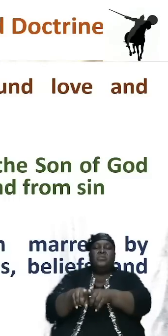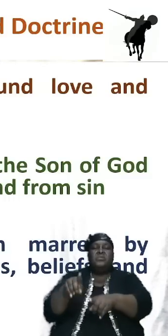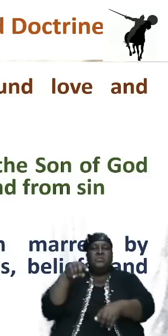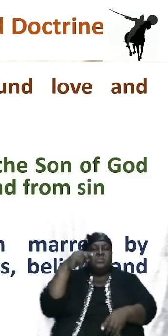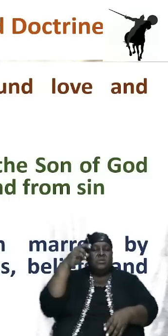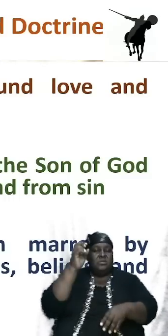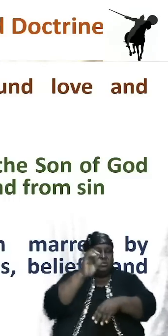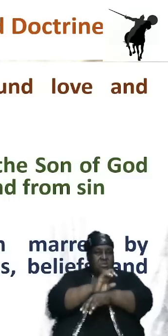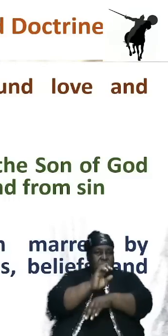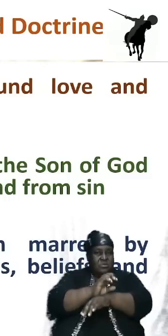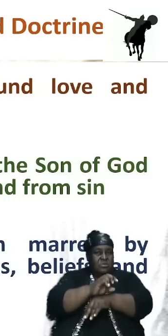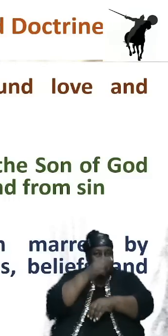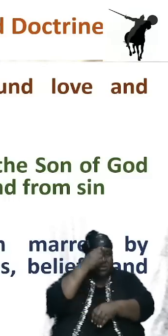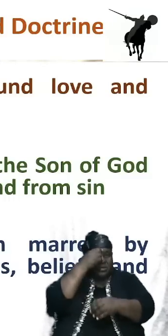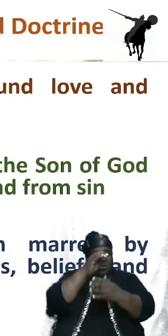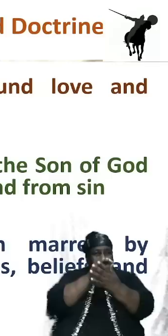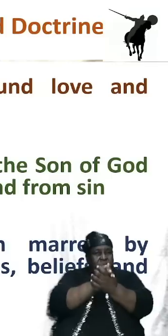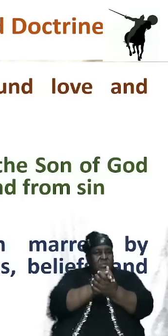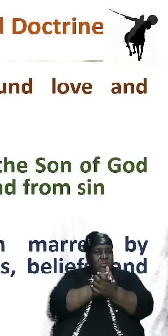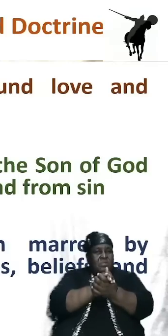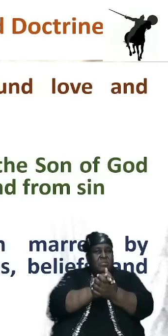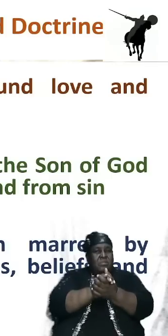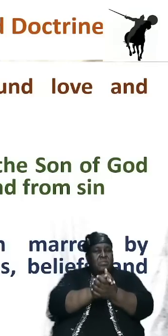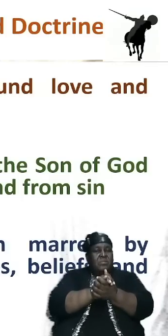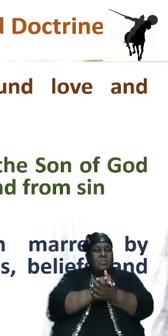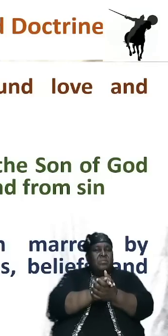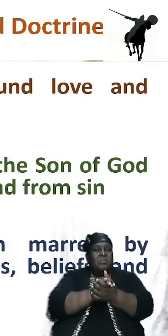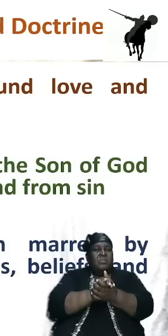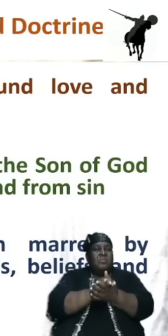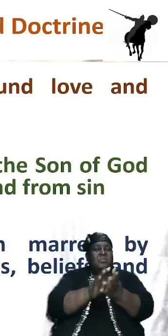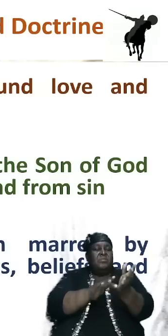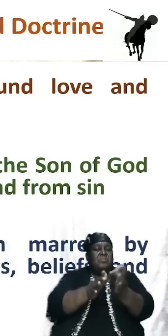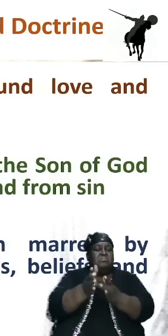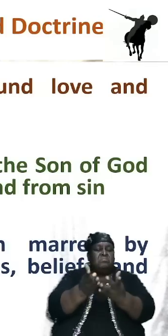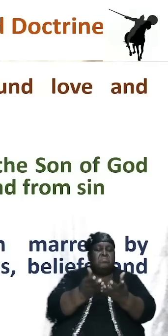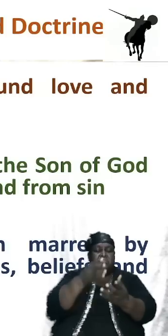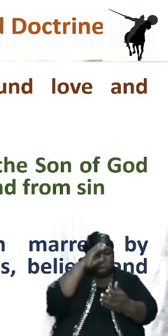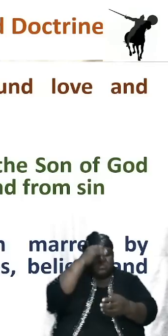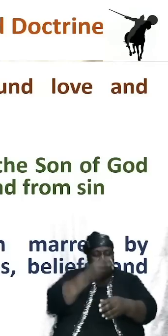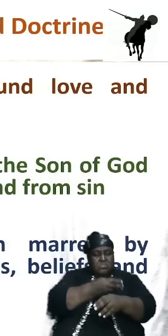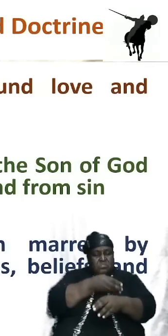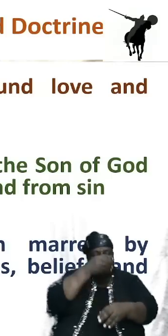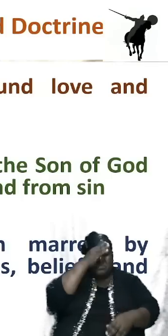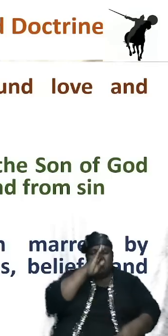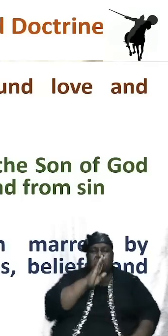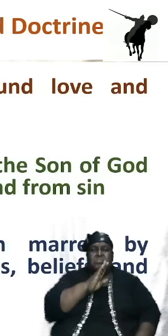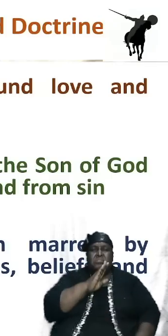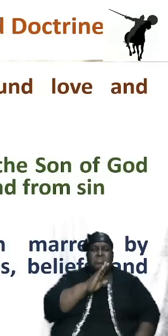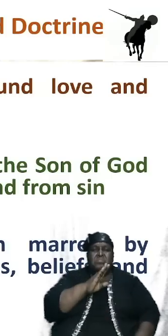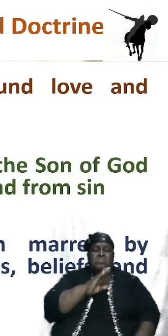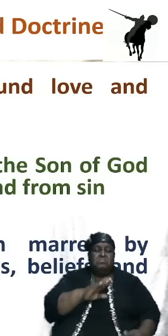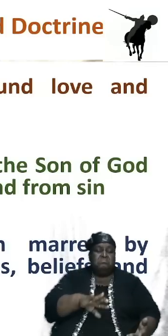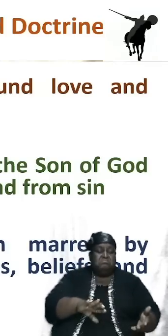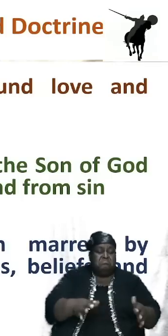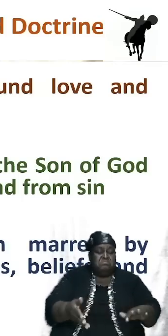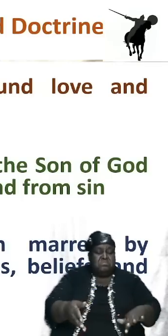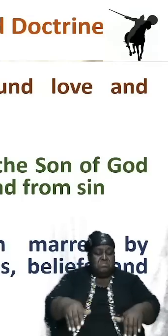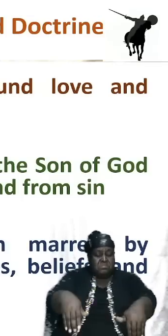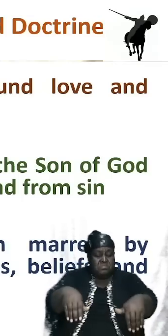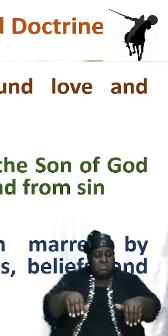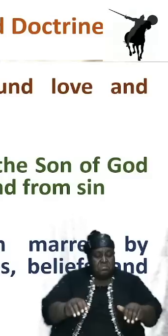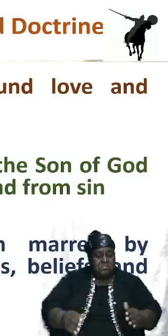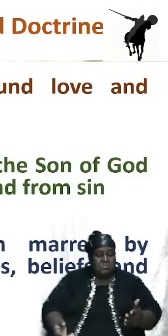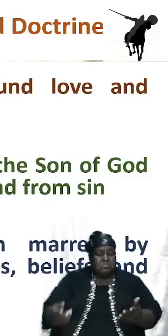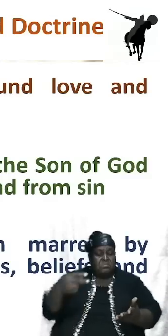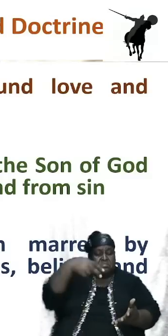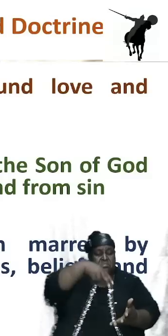church or the belief is really on the fact that Jesus Christ, as the Son of God, as I said before, he died, he rose again, and